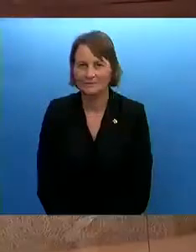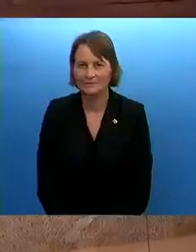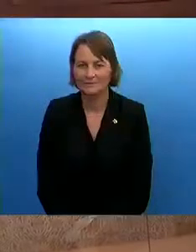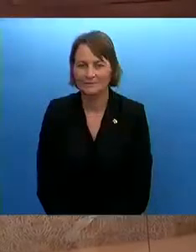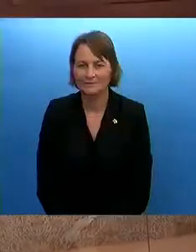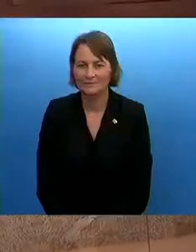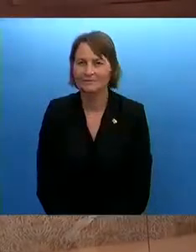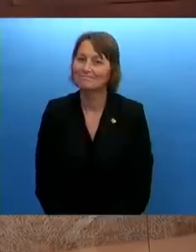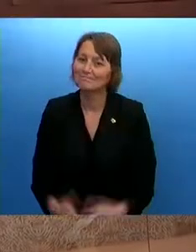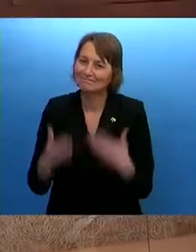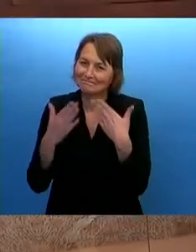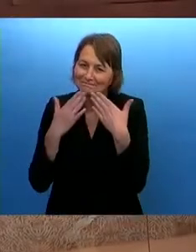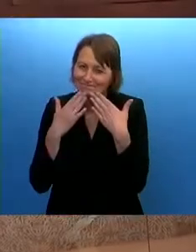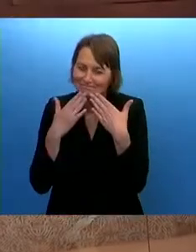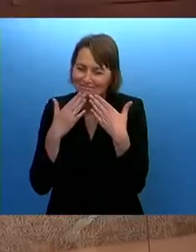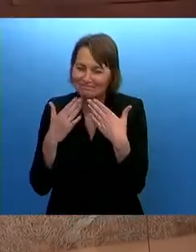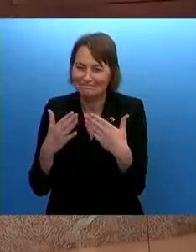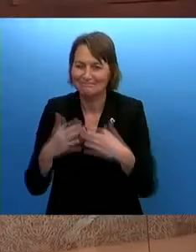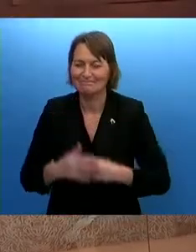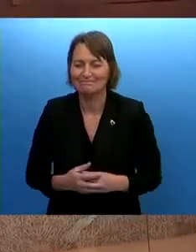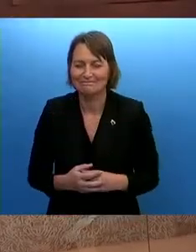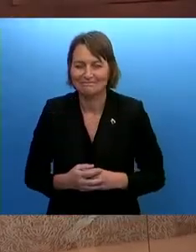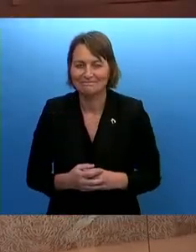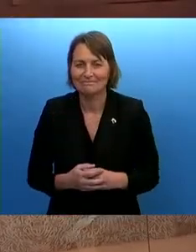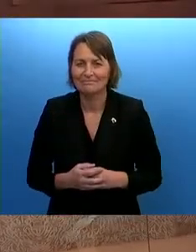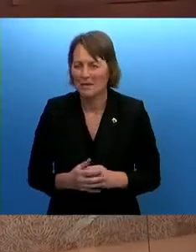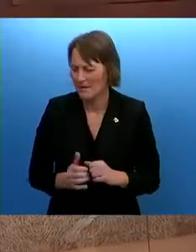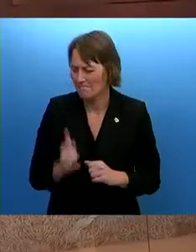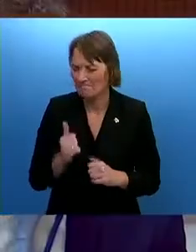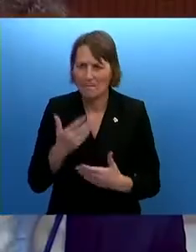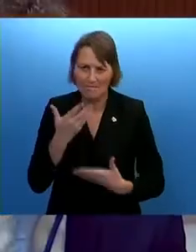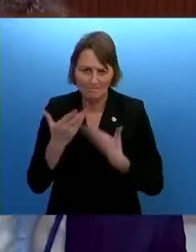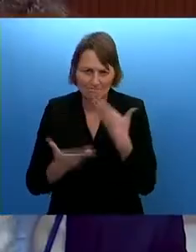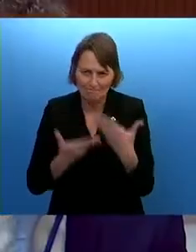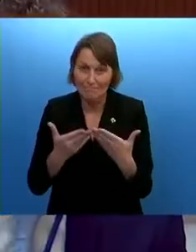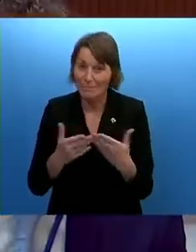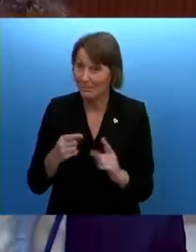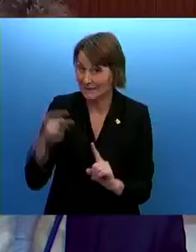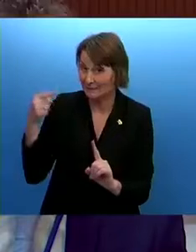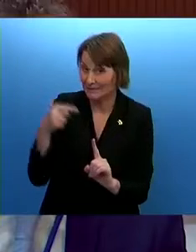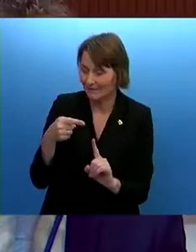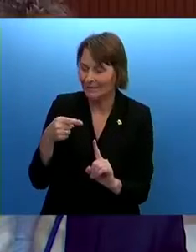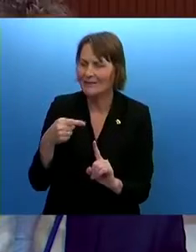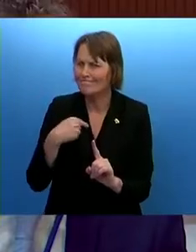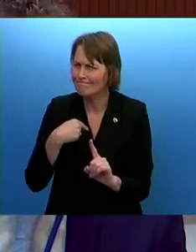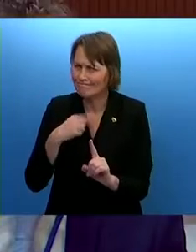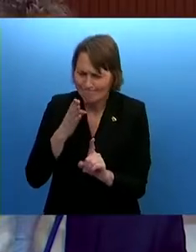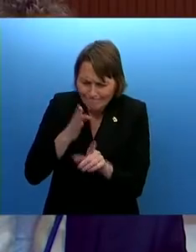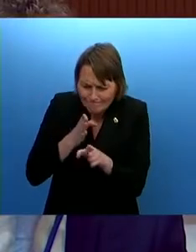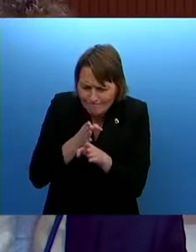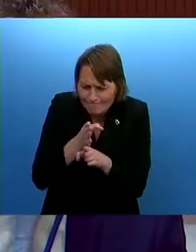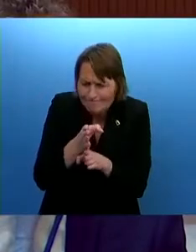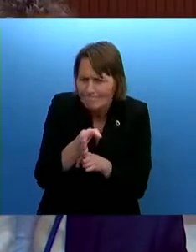Well, thank you very much. And as when I was speaking, I was mentioning in particular the kind of work that we're doing and have been doing